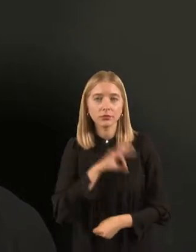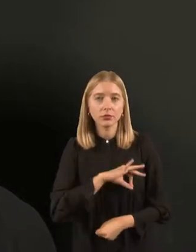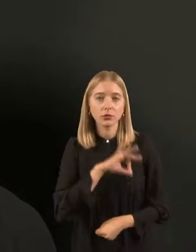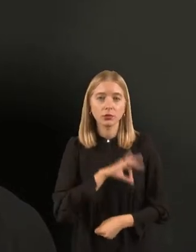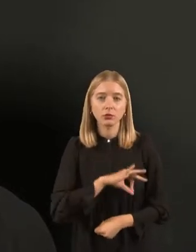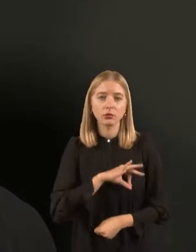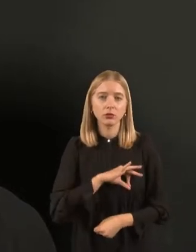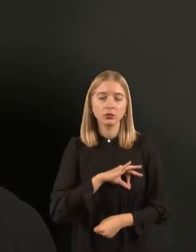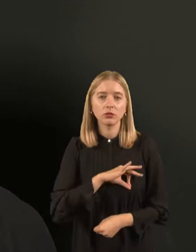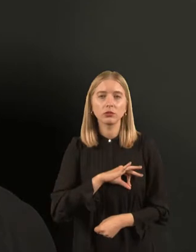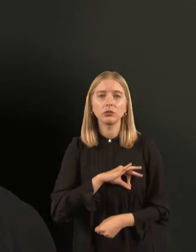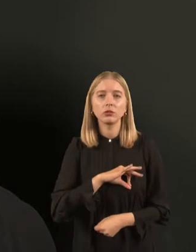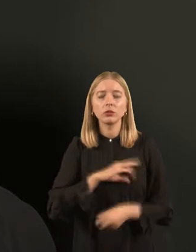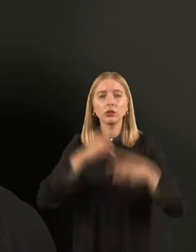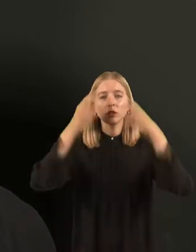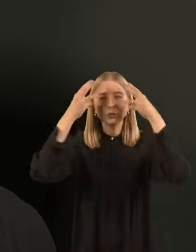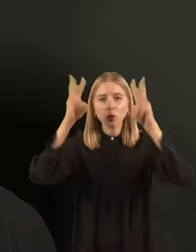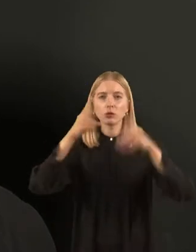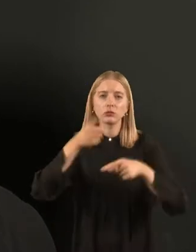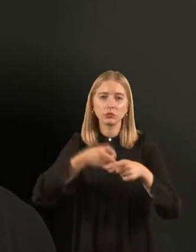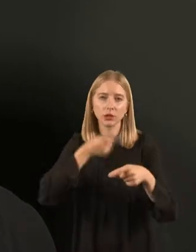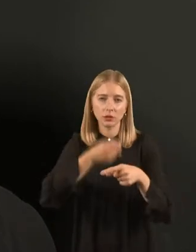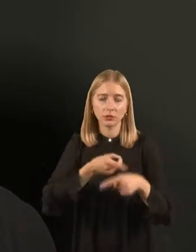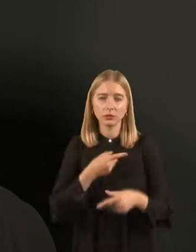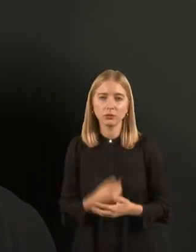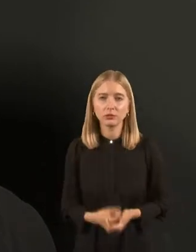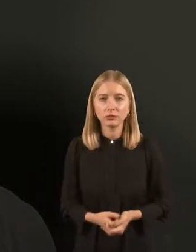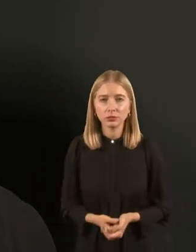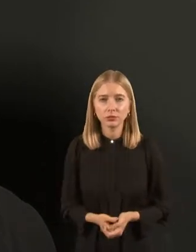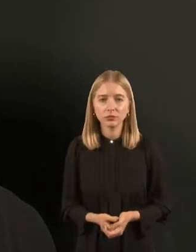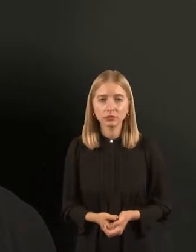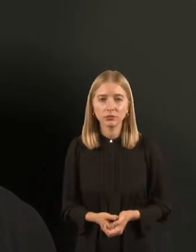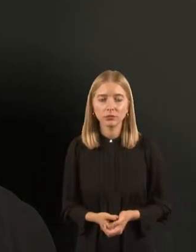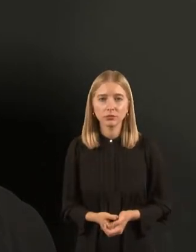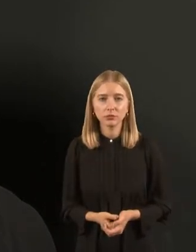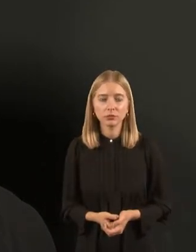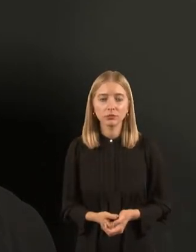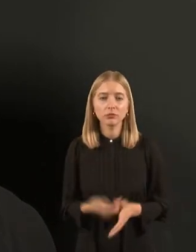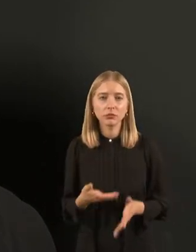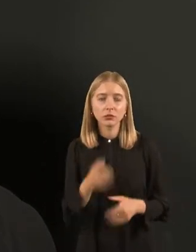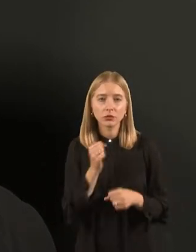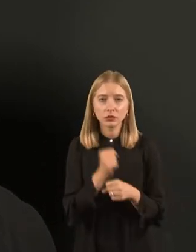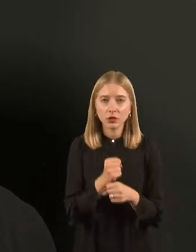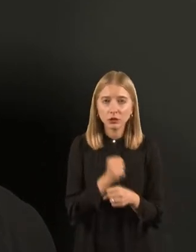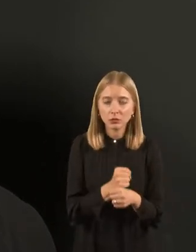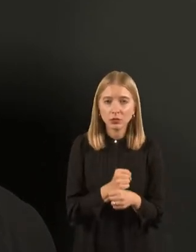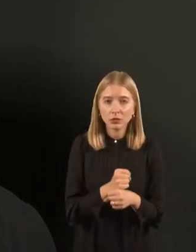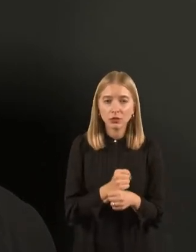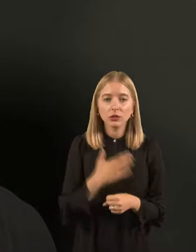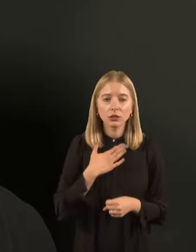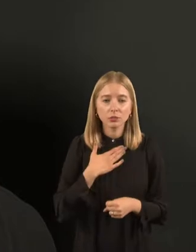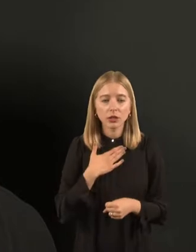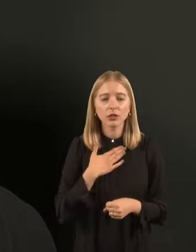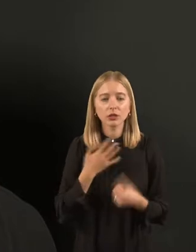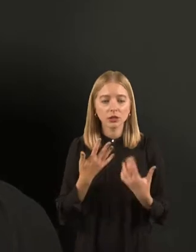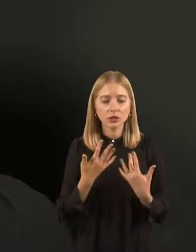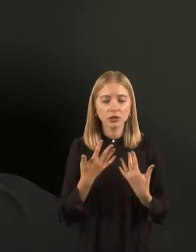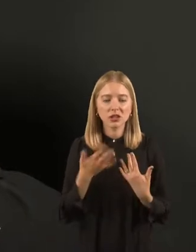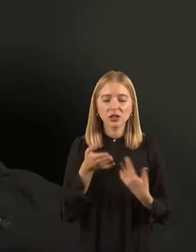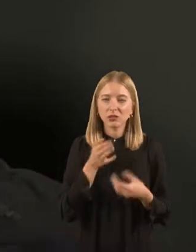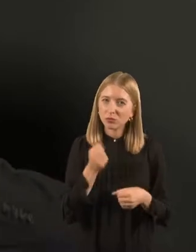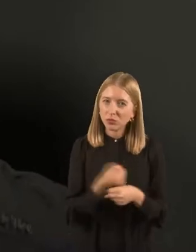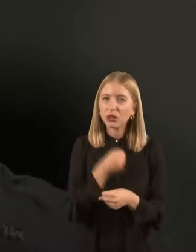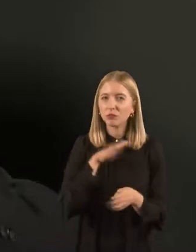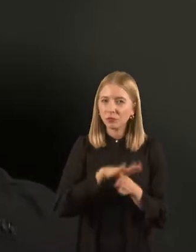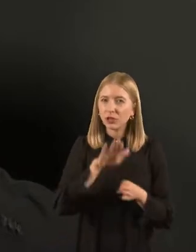it's a pending agenda in your climate, of course, commitments. I think that the things